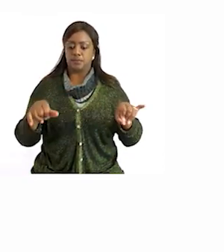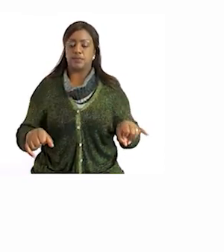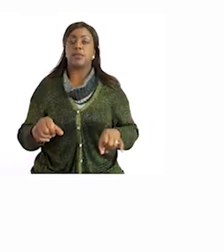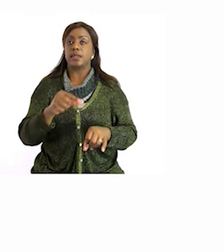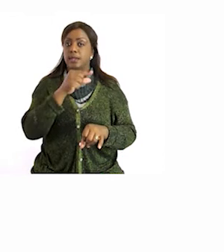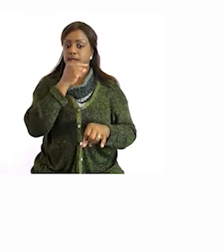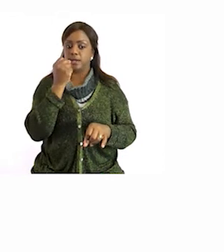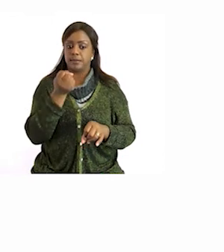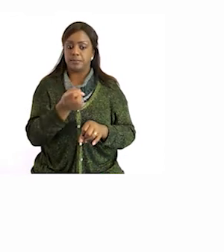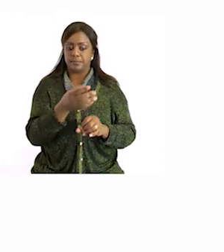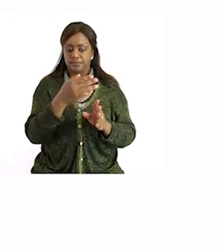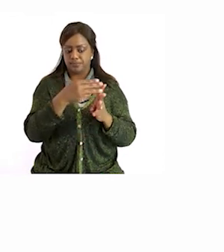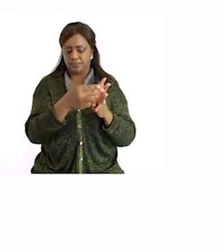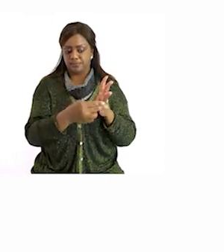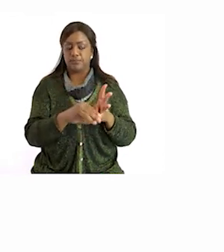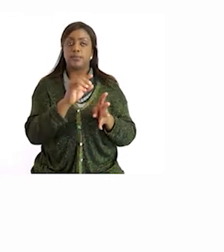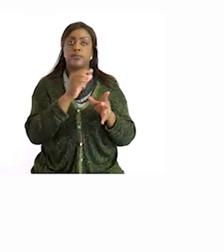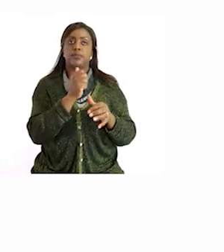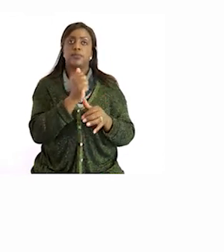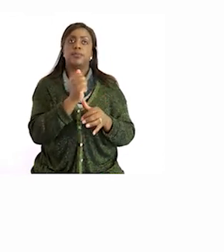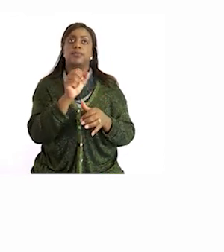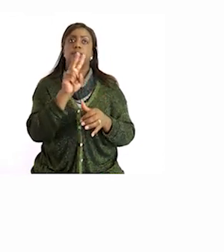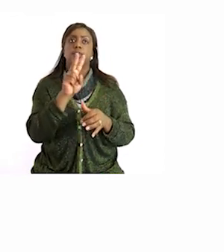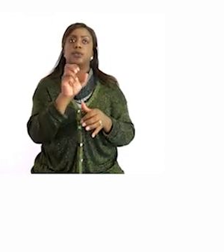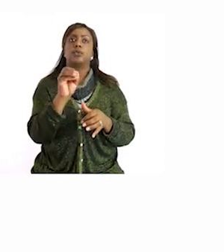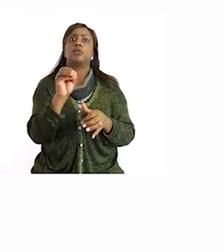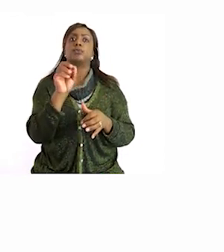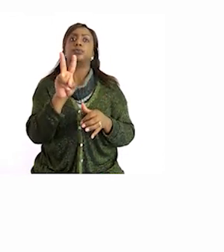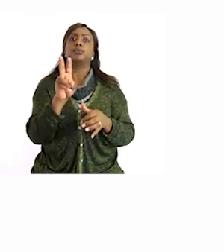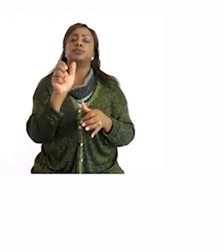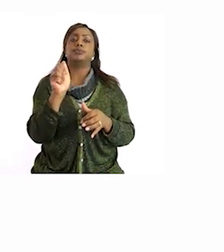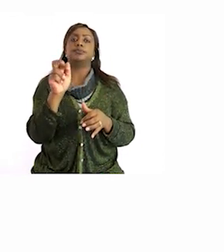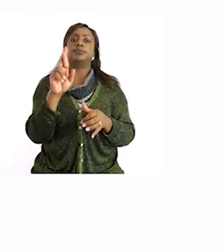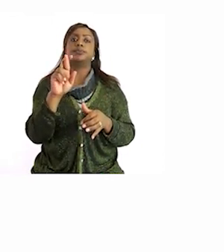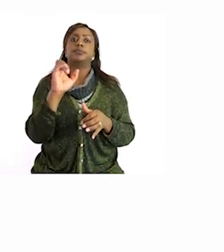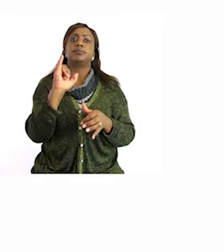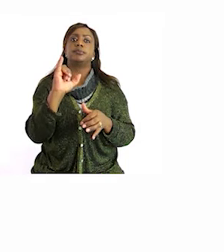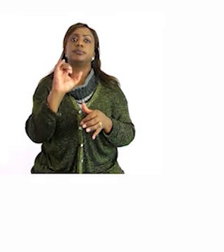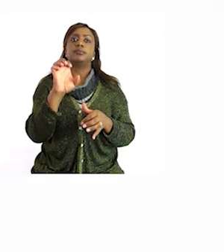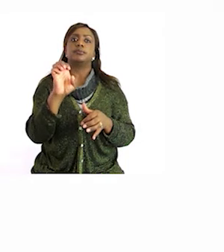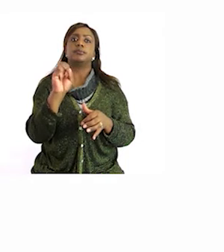below. A is the ovaries, B, uterus,